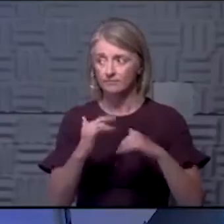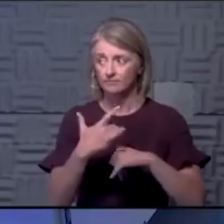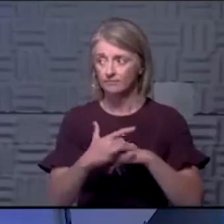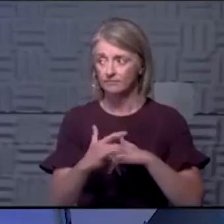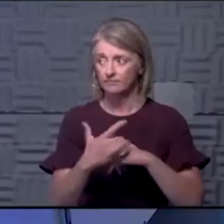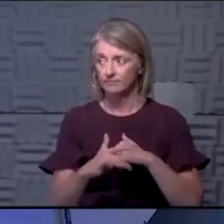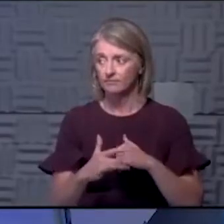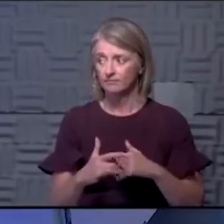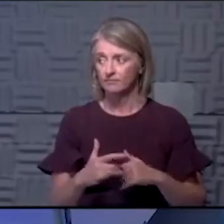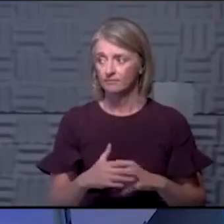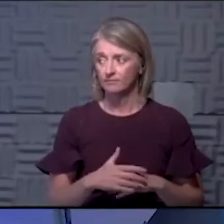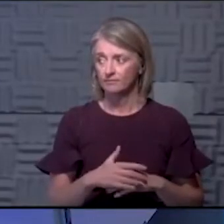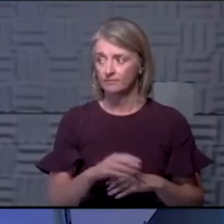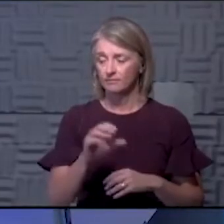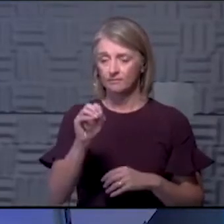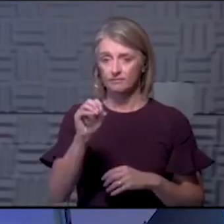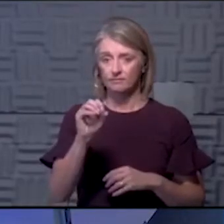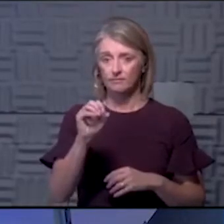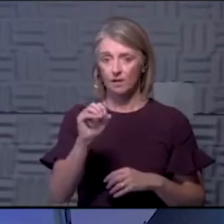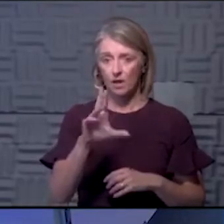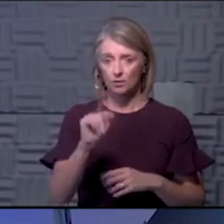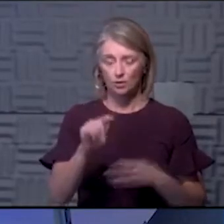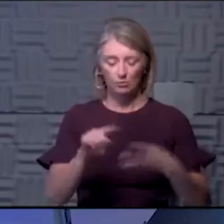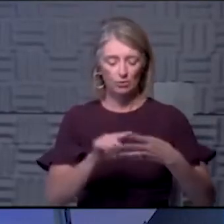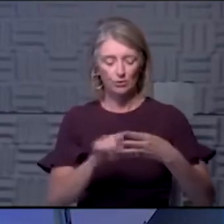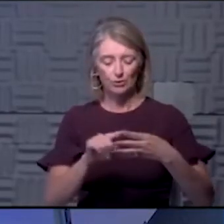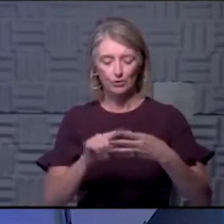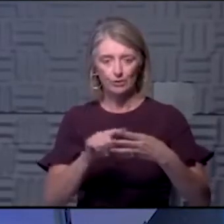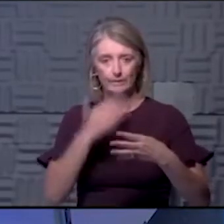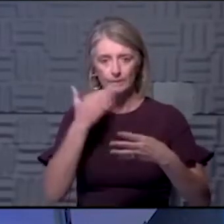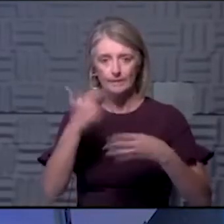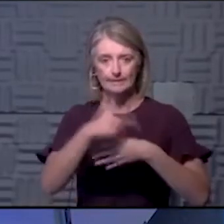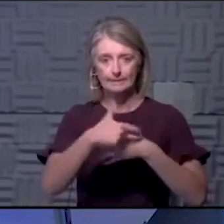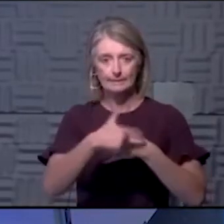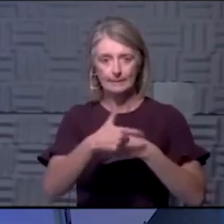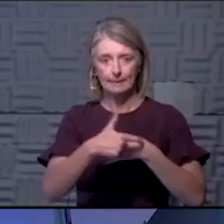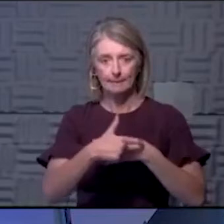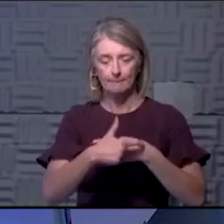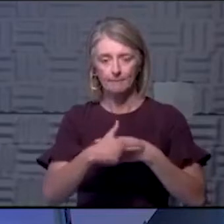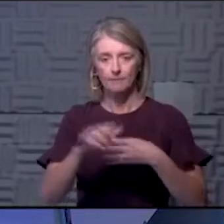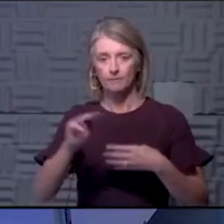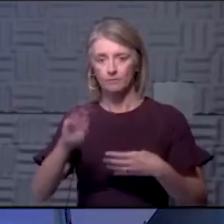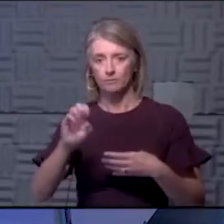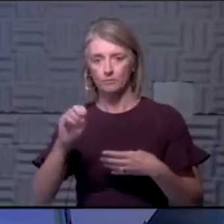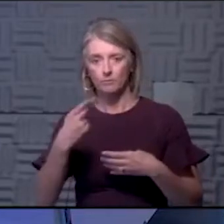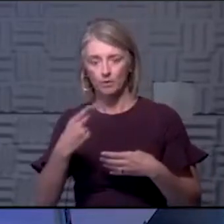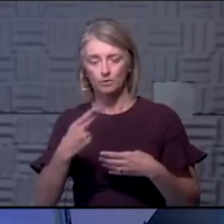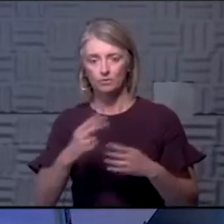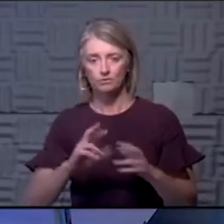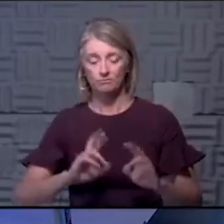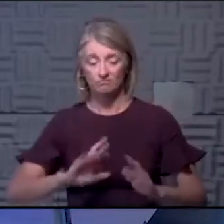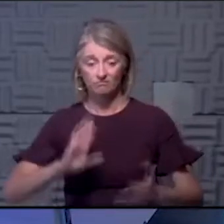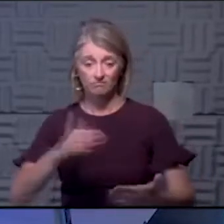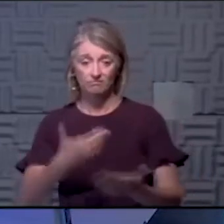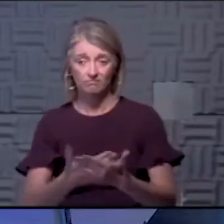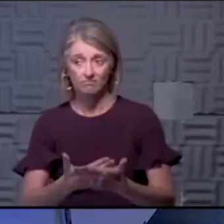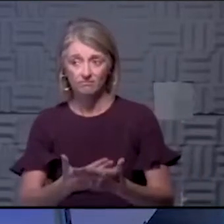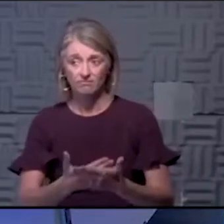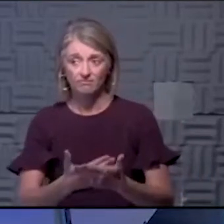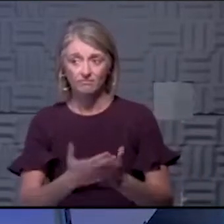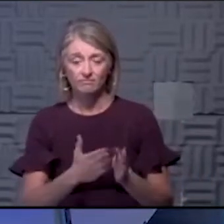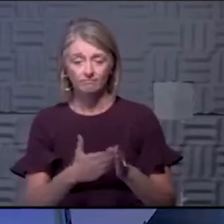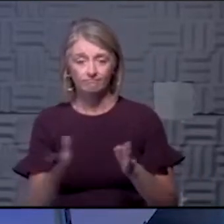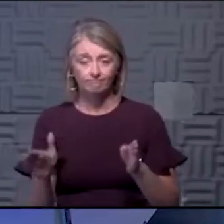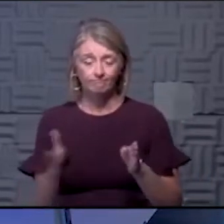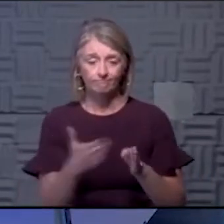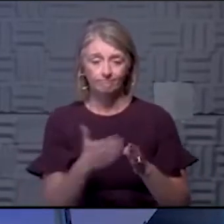saying probably the 1st of October would be an ideal time to get it. You get it too early, and then when March comes, your window may be starting